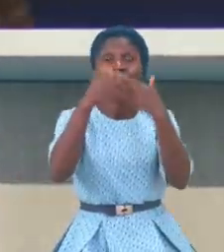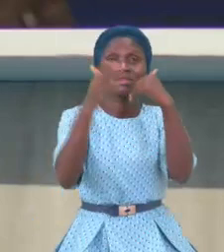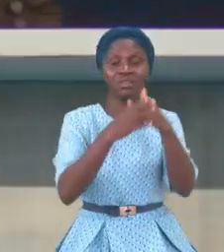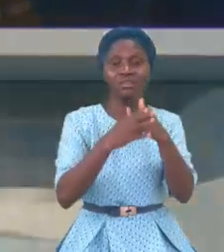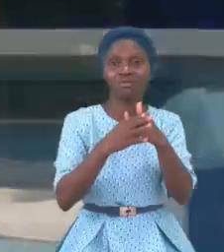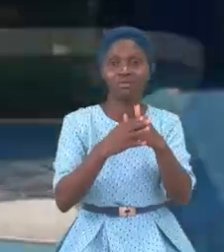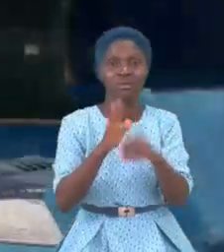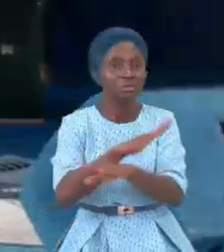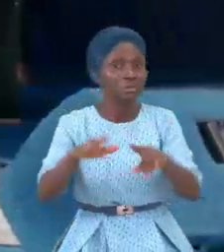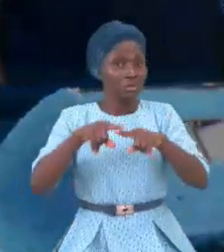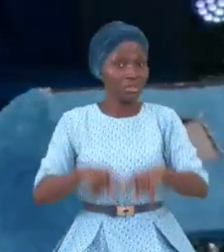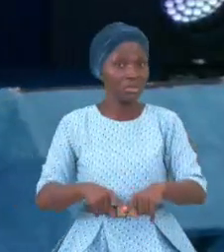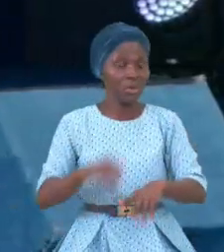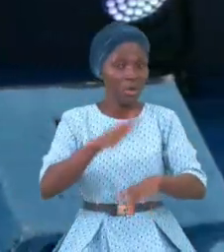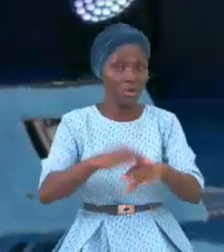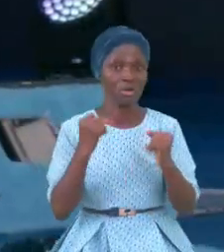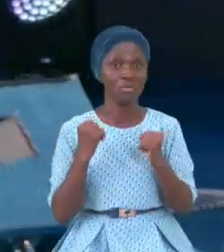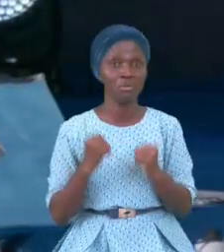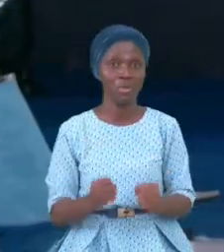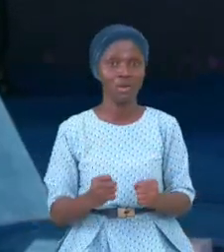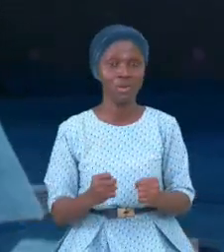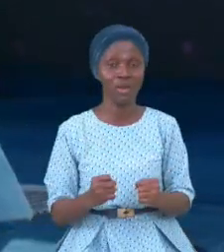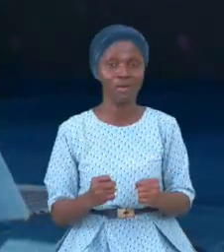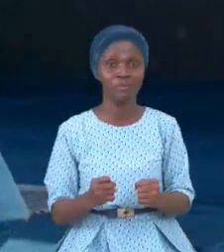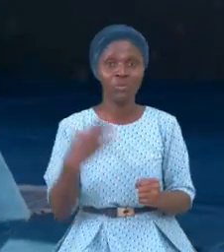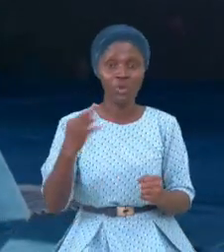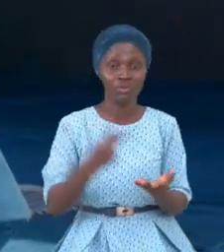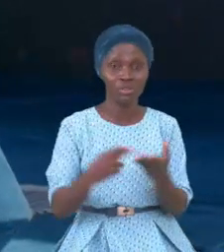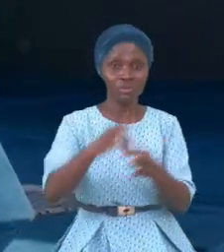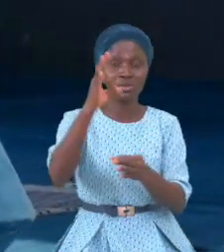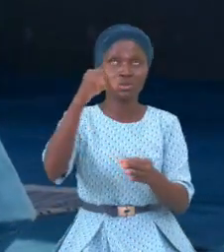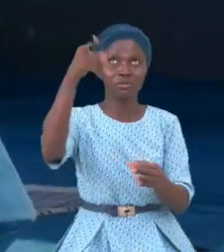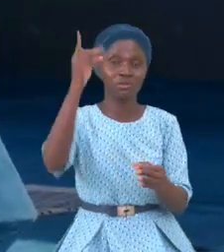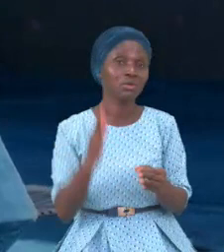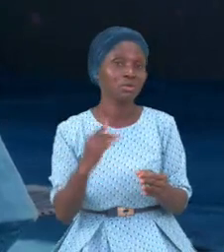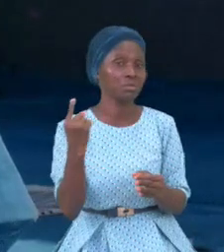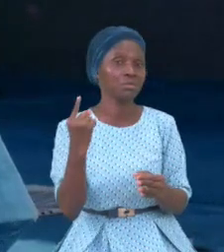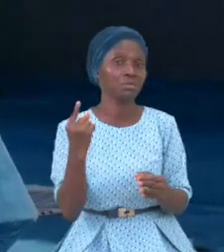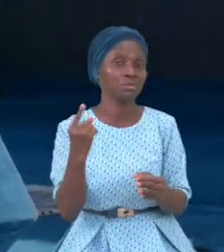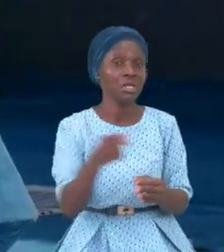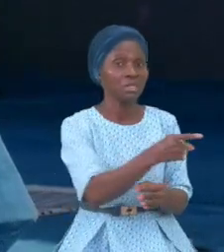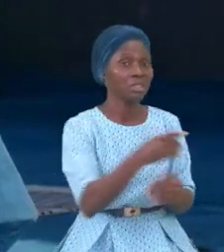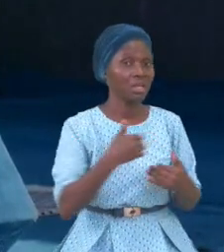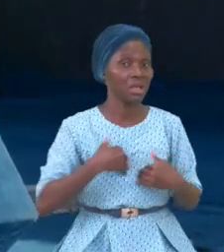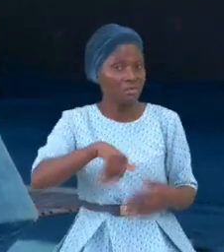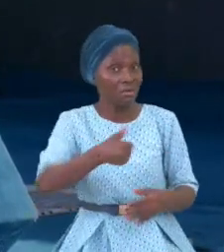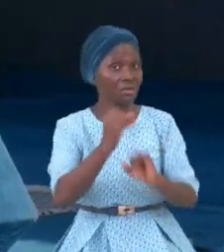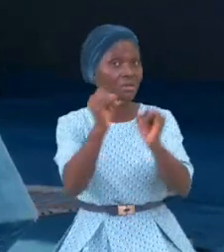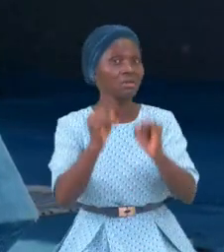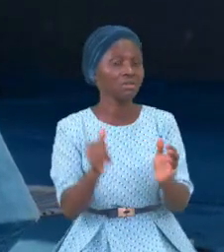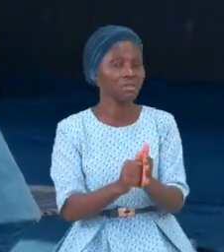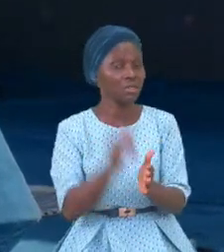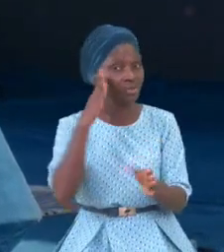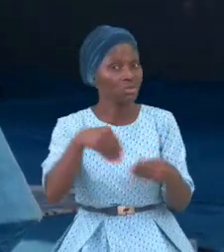upon the power of the Spirit of God alone. They have other gods that will give them power